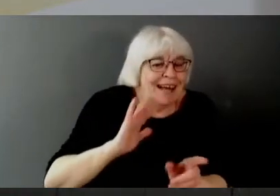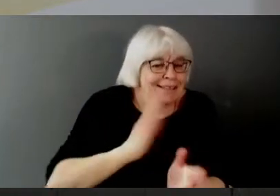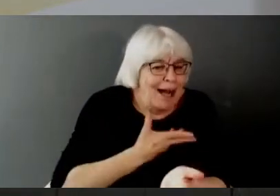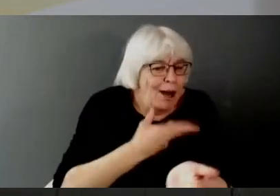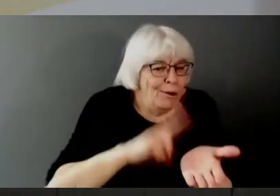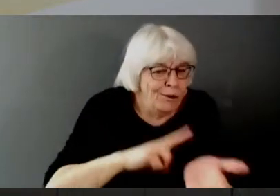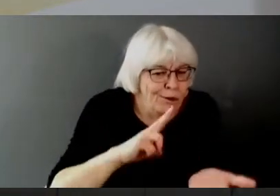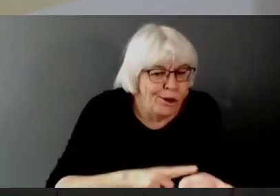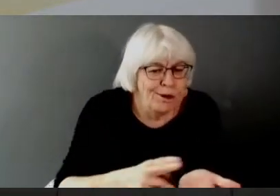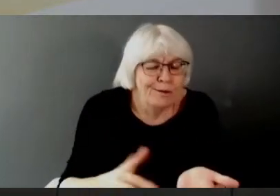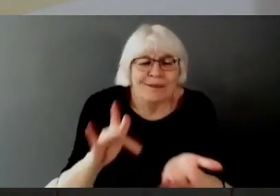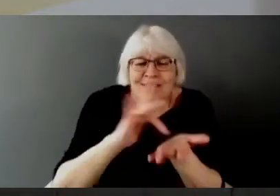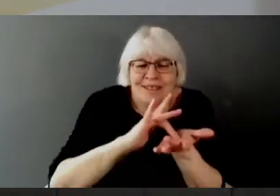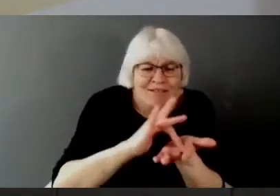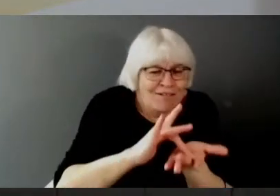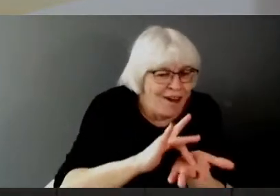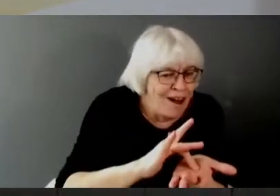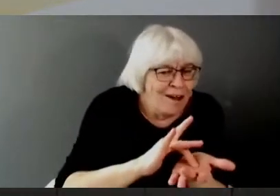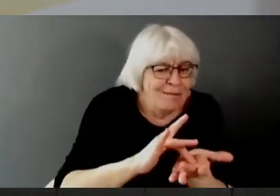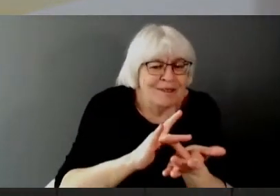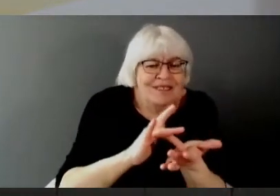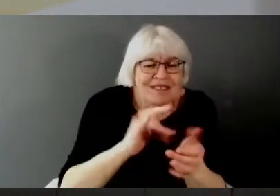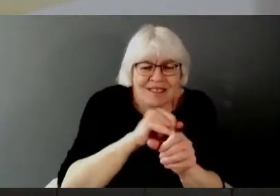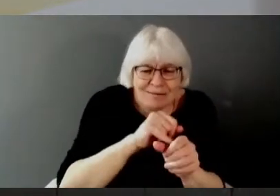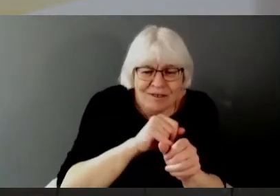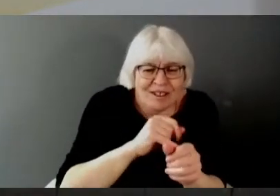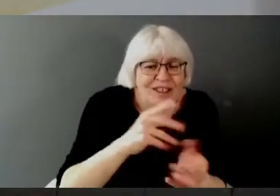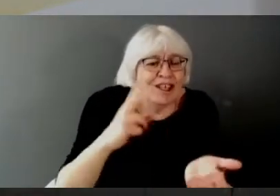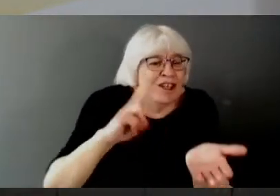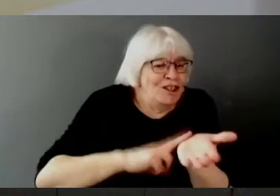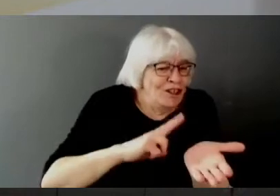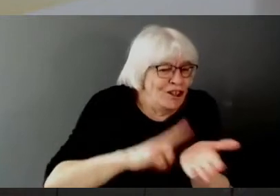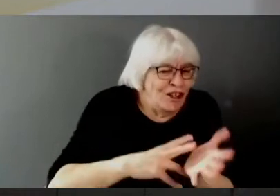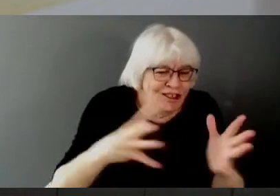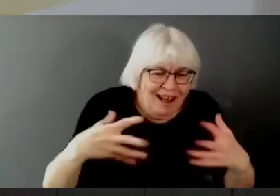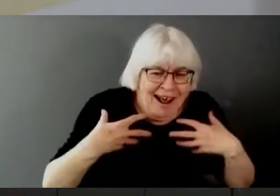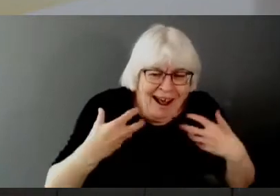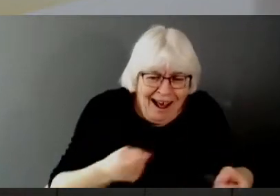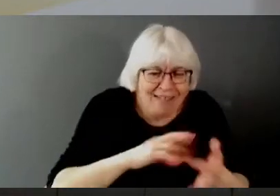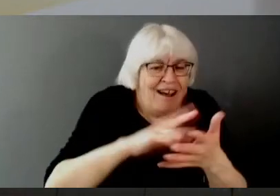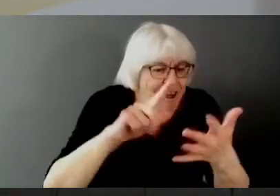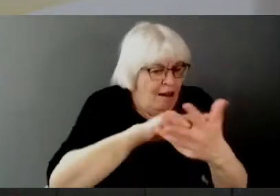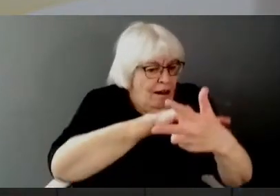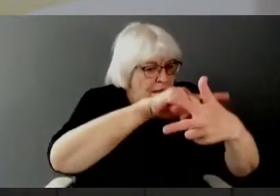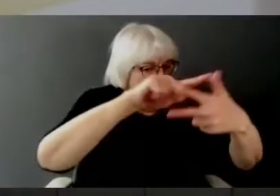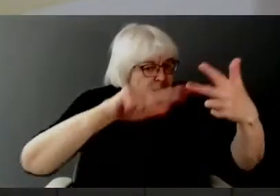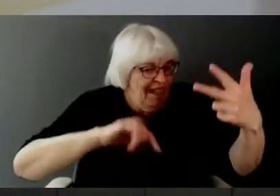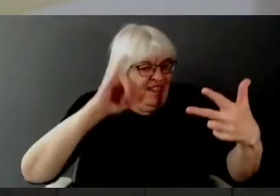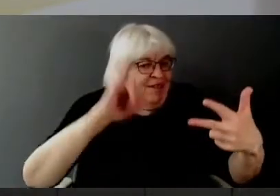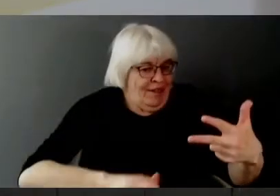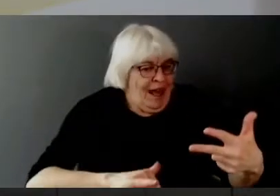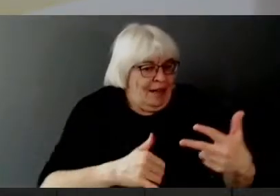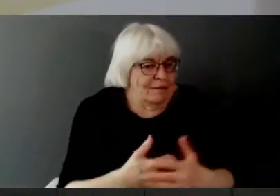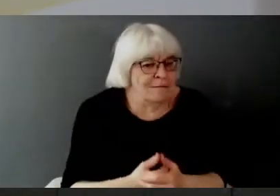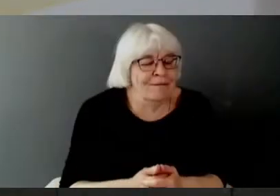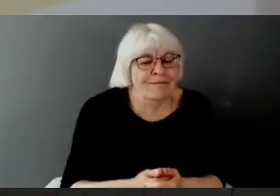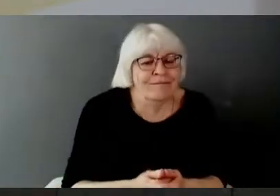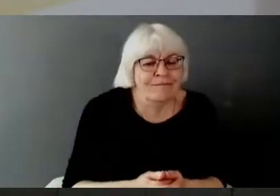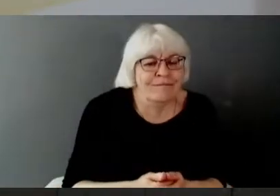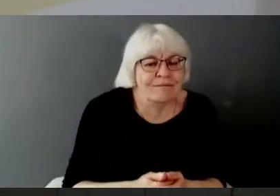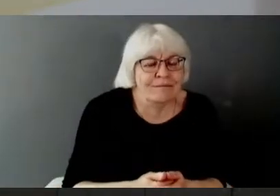and public health nursing being the main vaccinators. So we would be